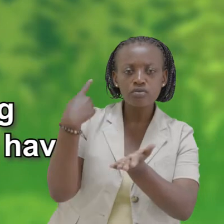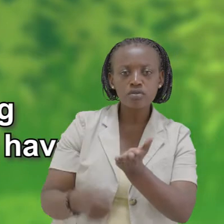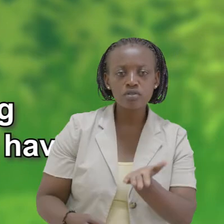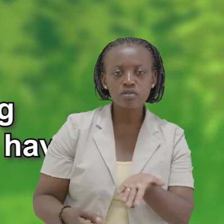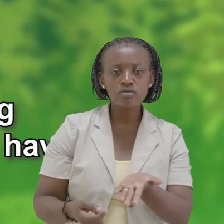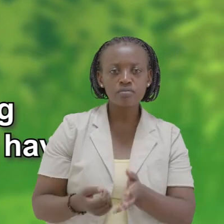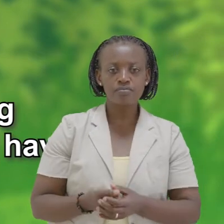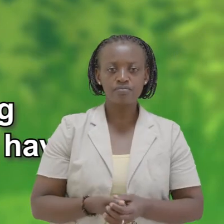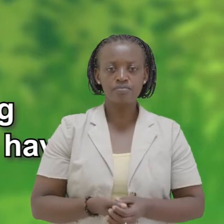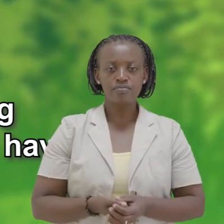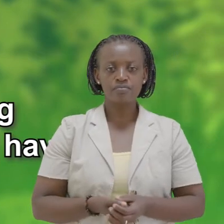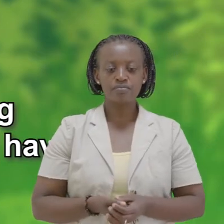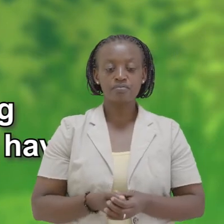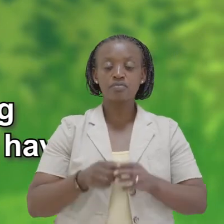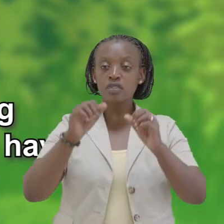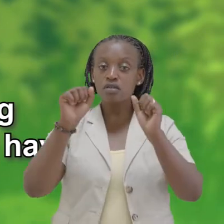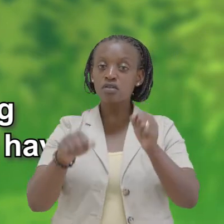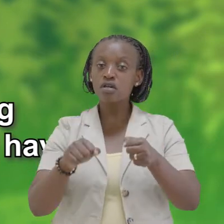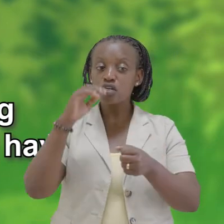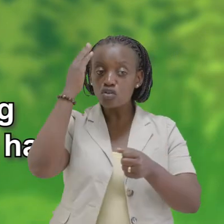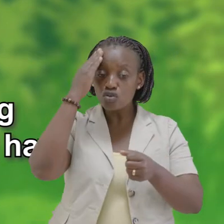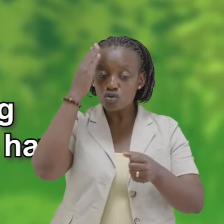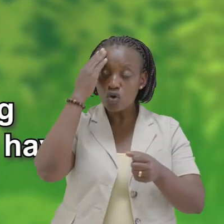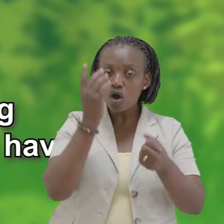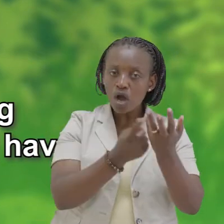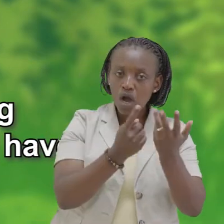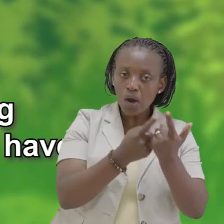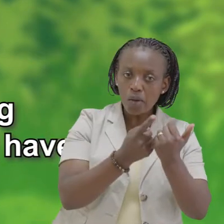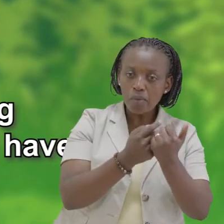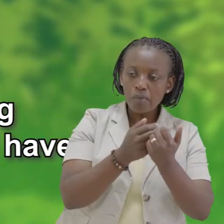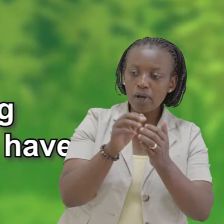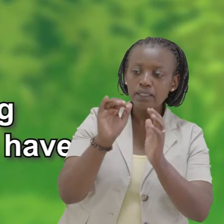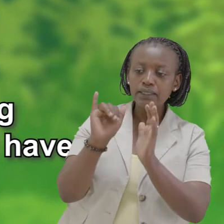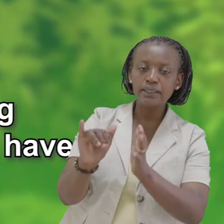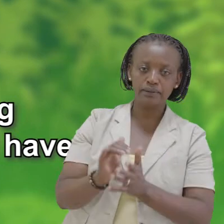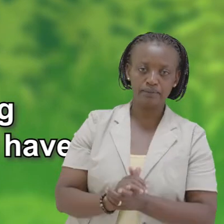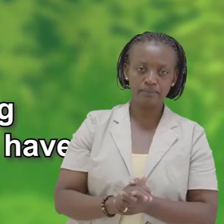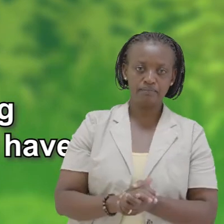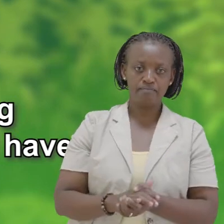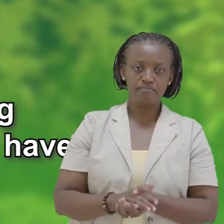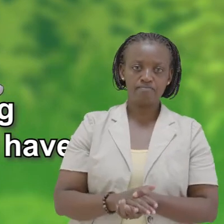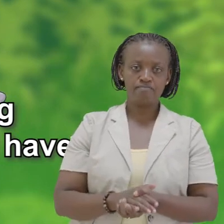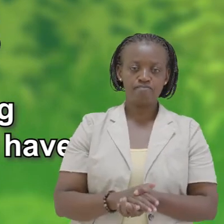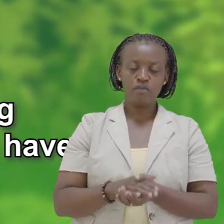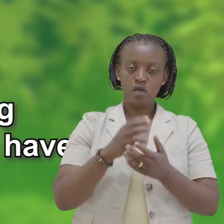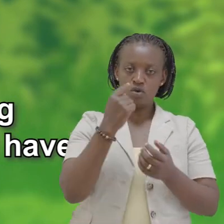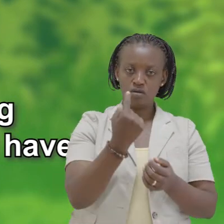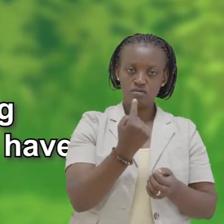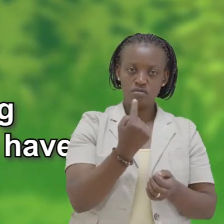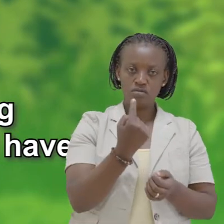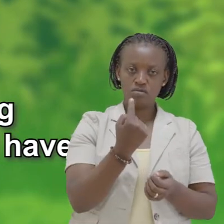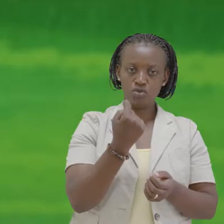Let's count how many sticks are still standing and remove them so that you can know how many I